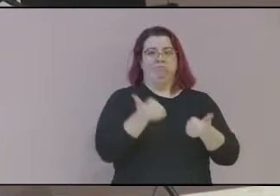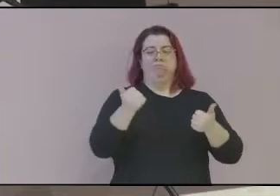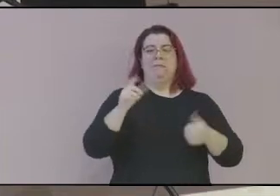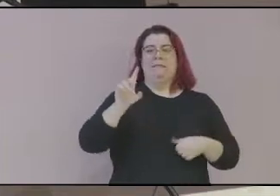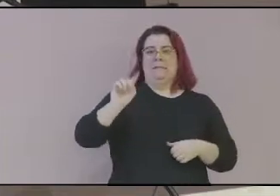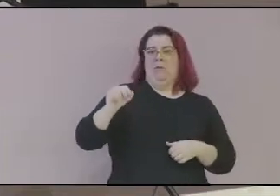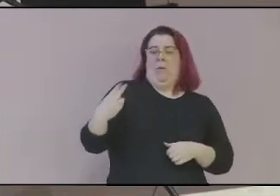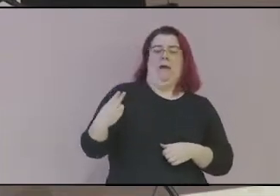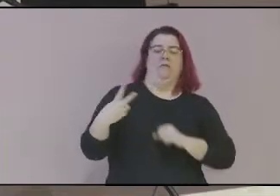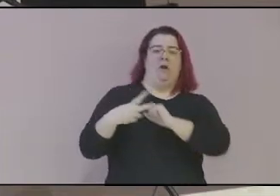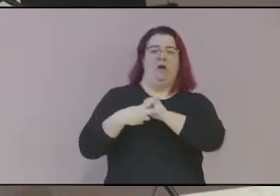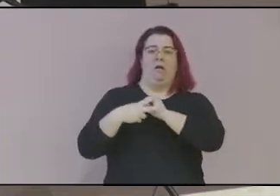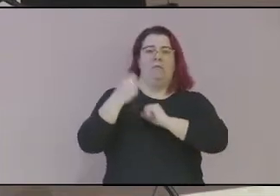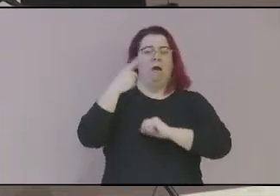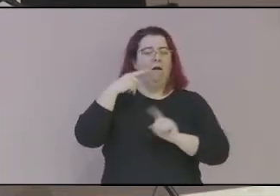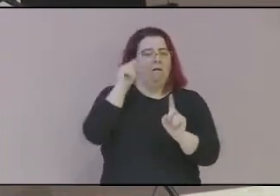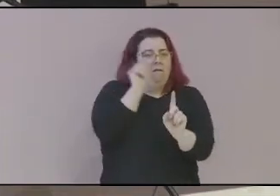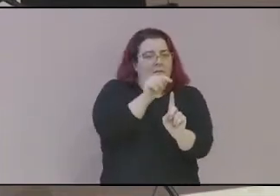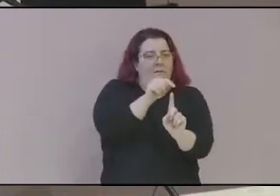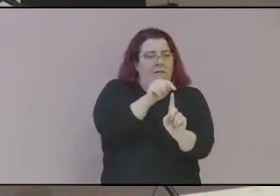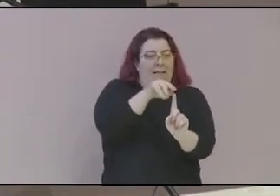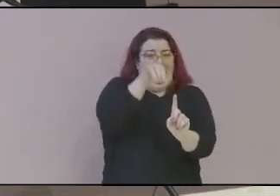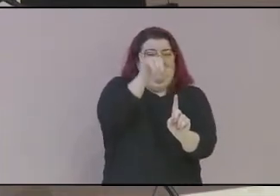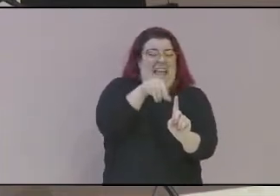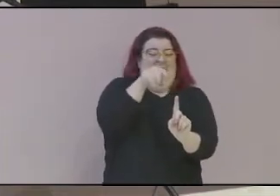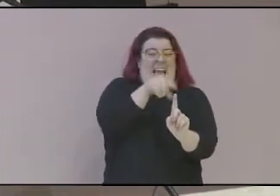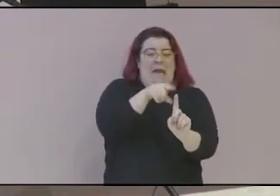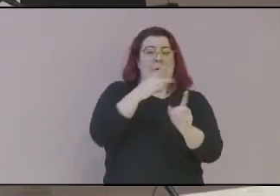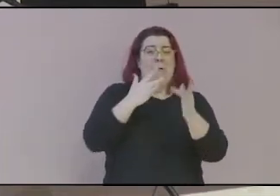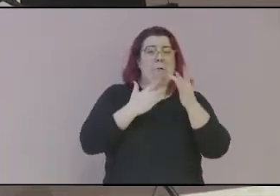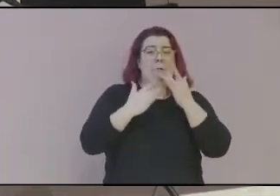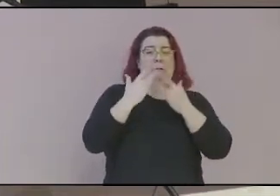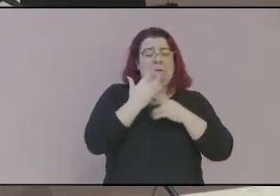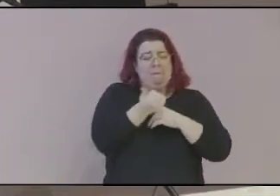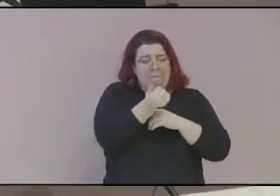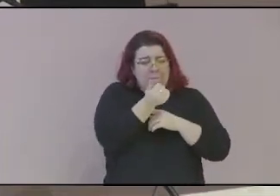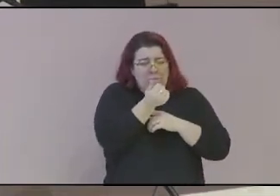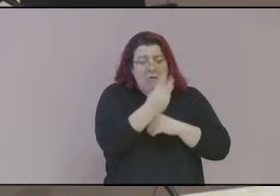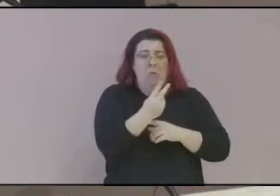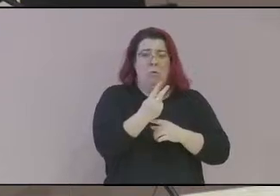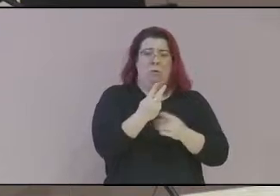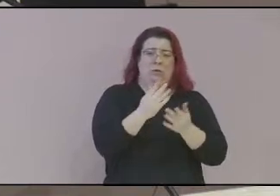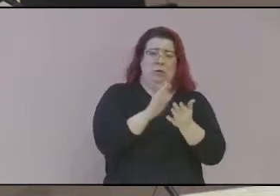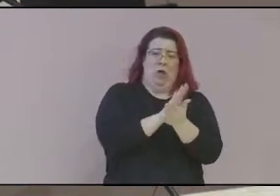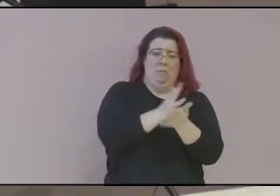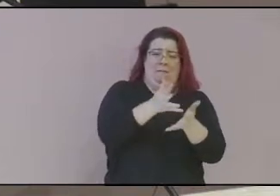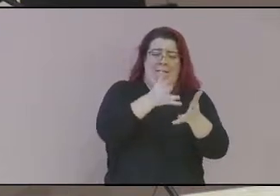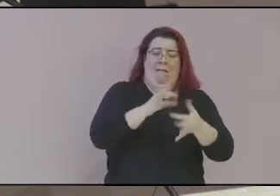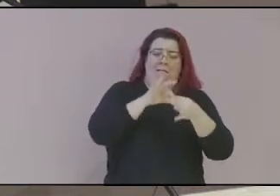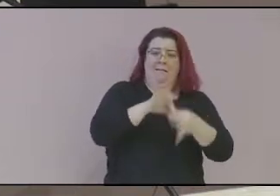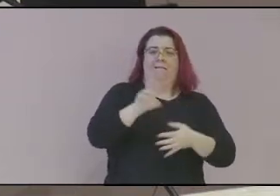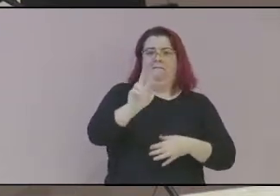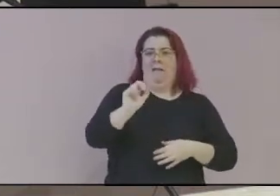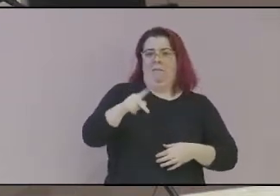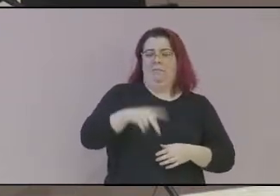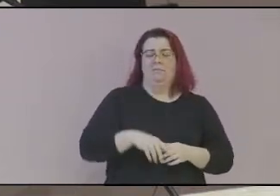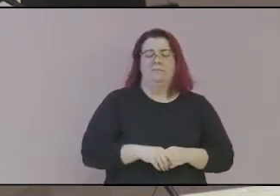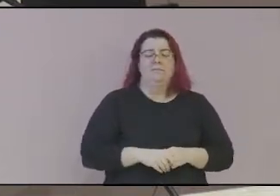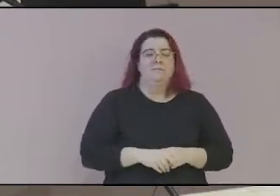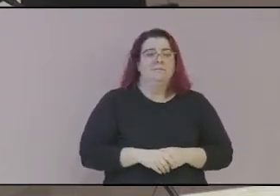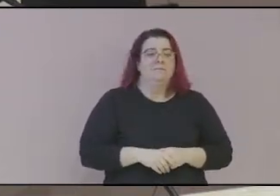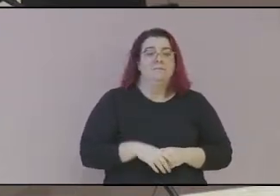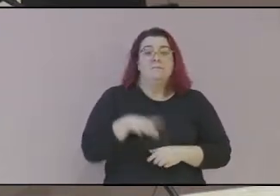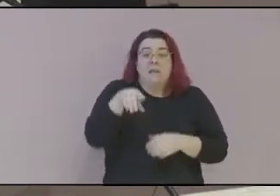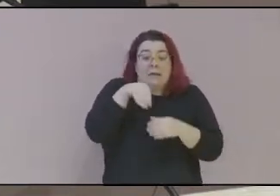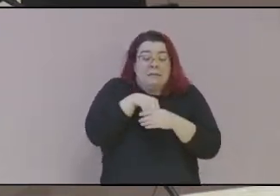nothing left in, like literally almost nothing on ventilator allocation. There's very little about their